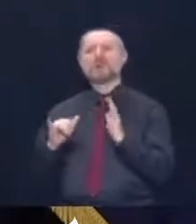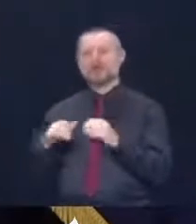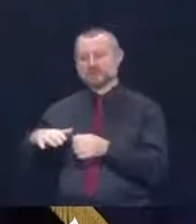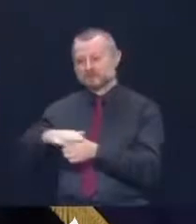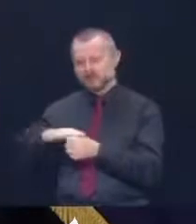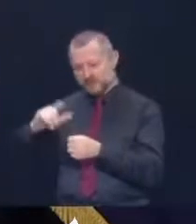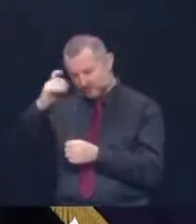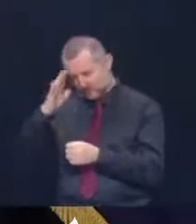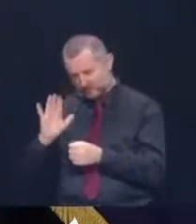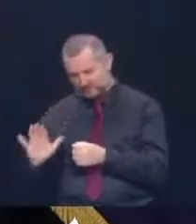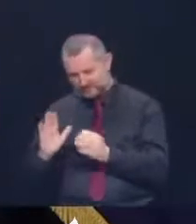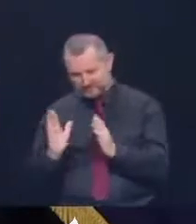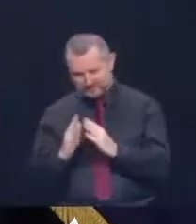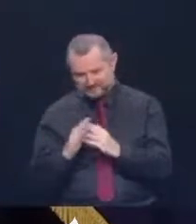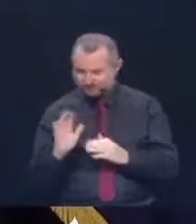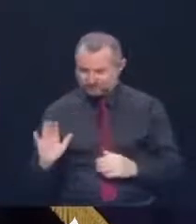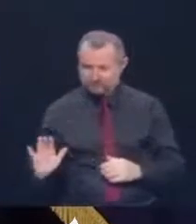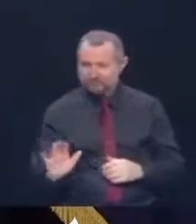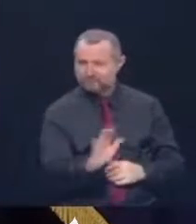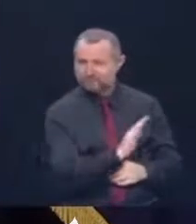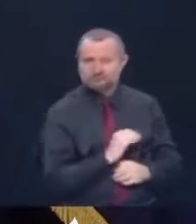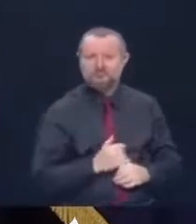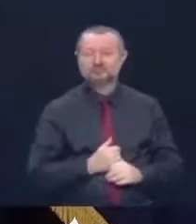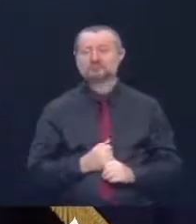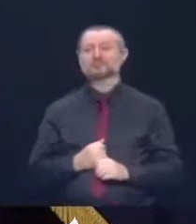government, right?